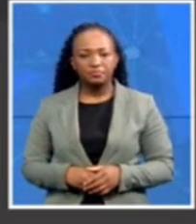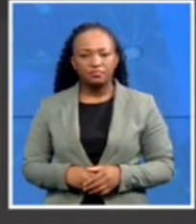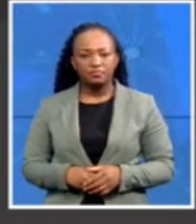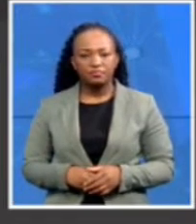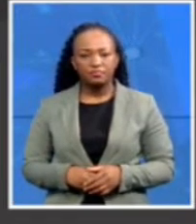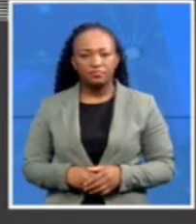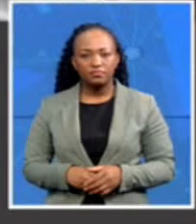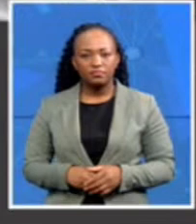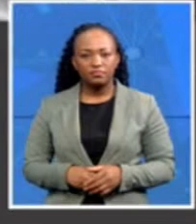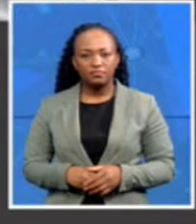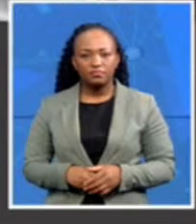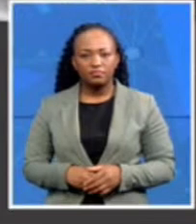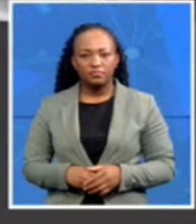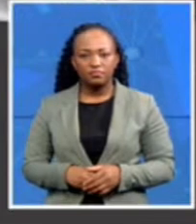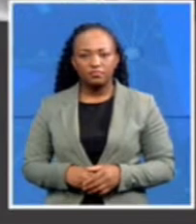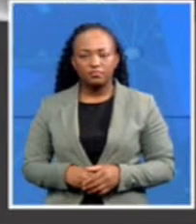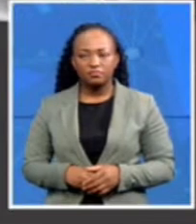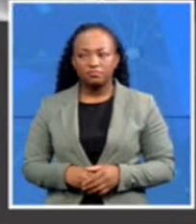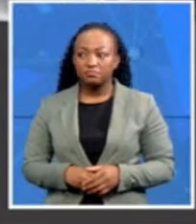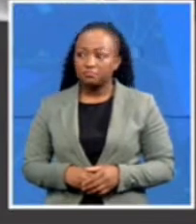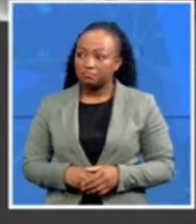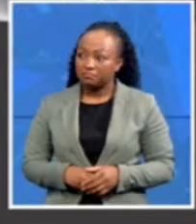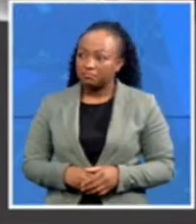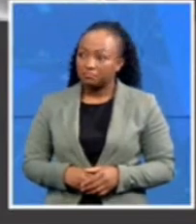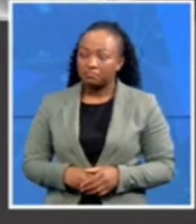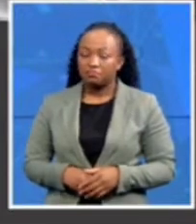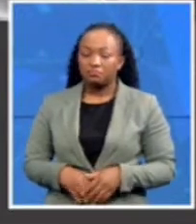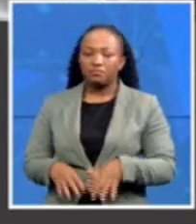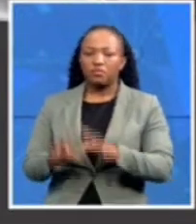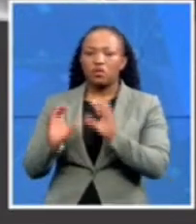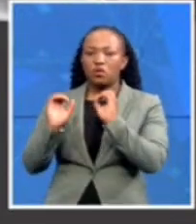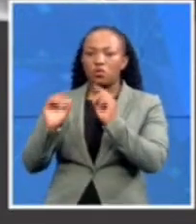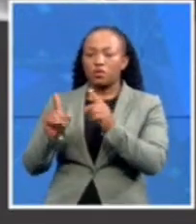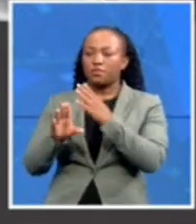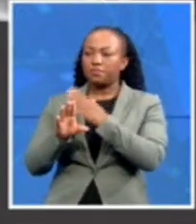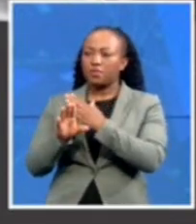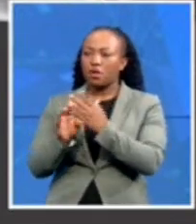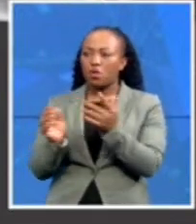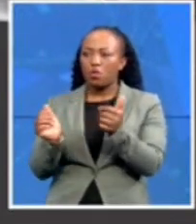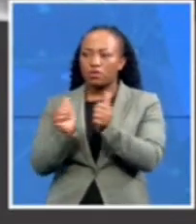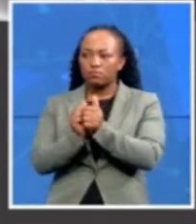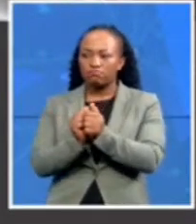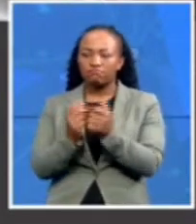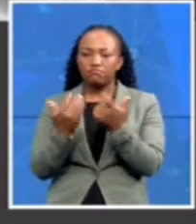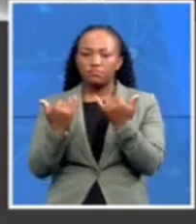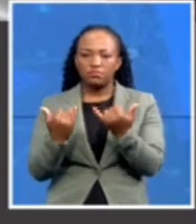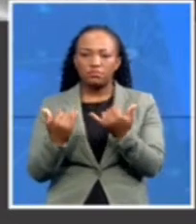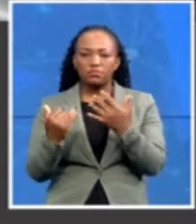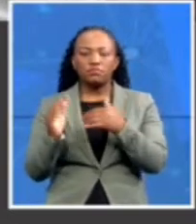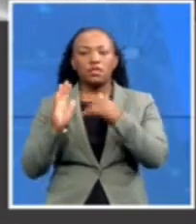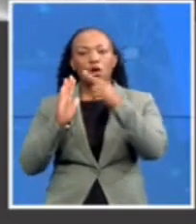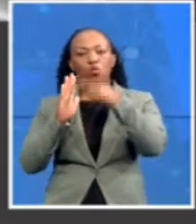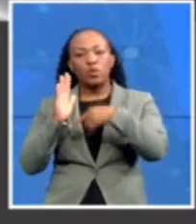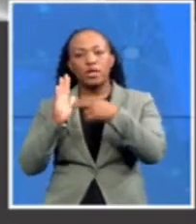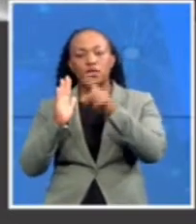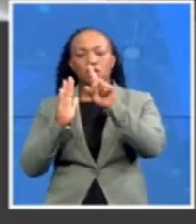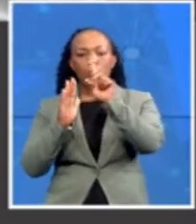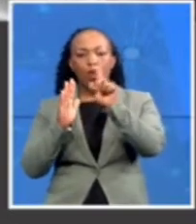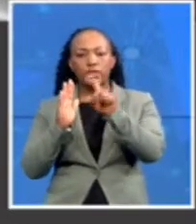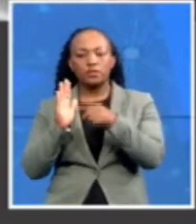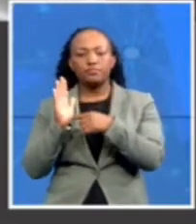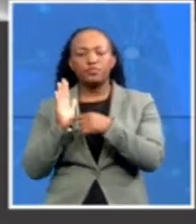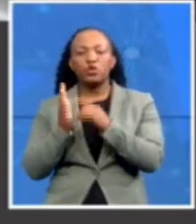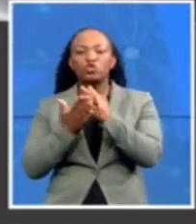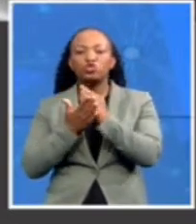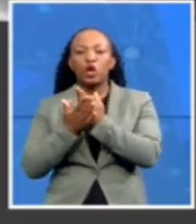Okay, colleagues, I will take this gap and read the two questions that we have on the chat. Narisa Subramani